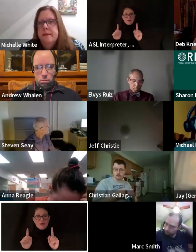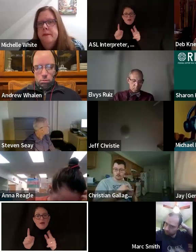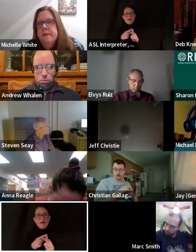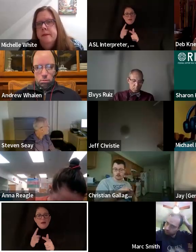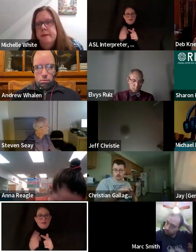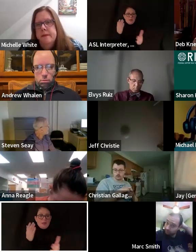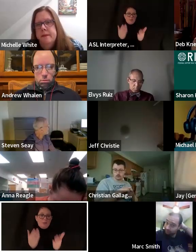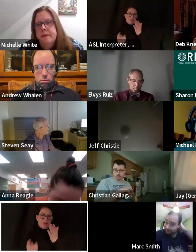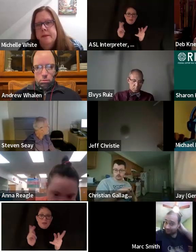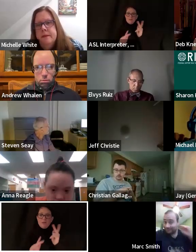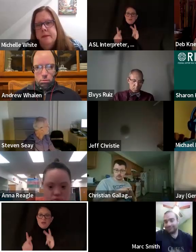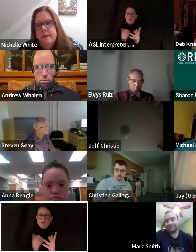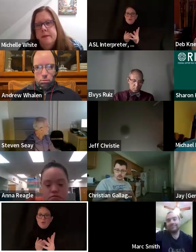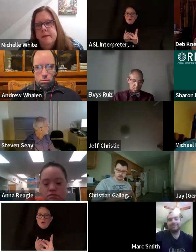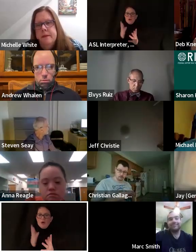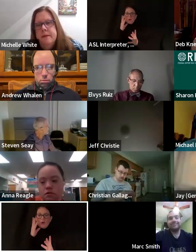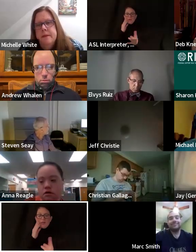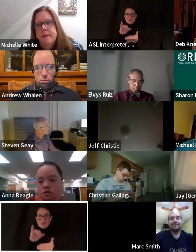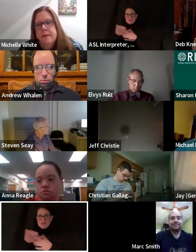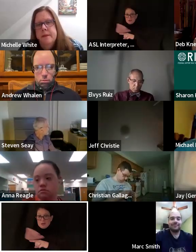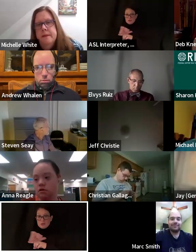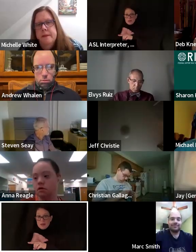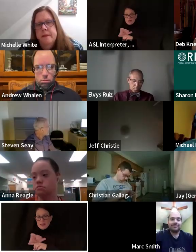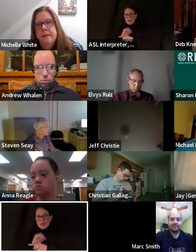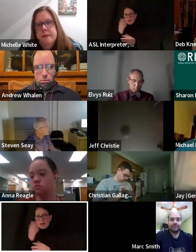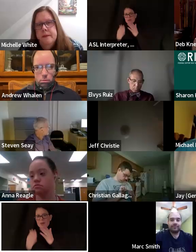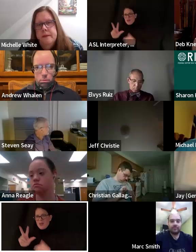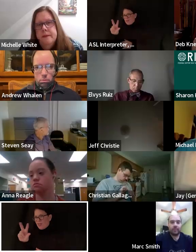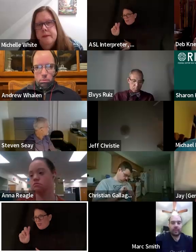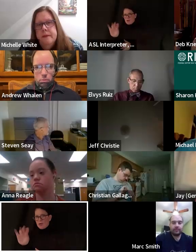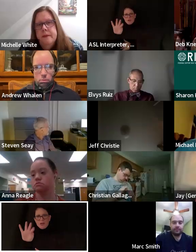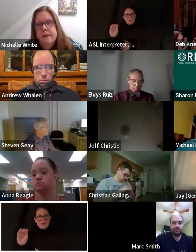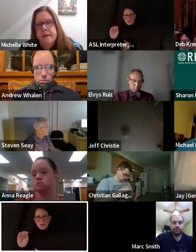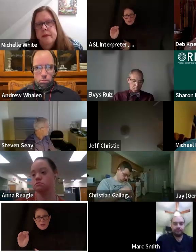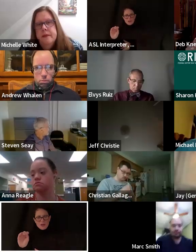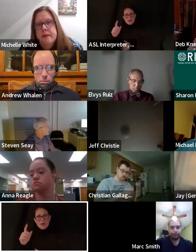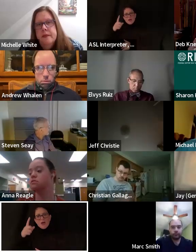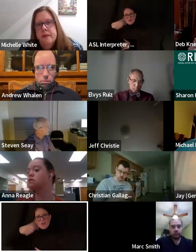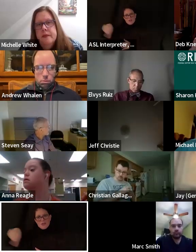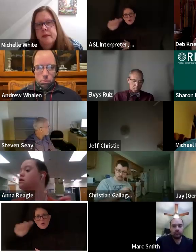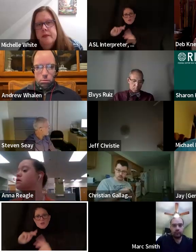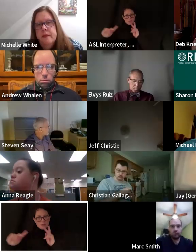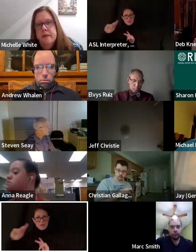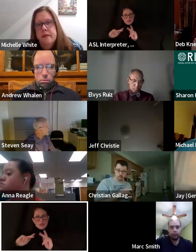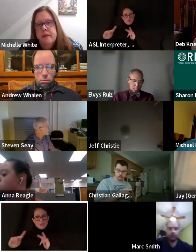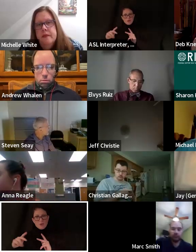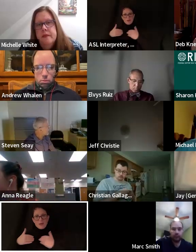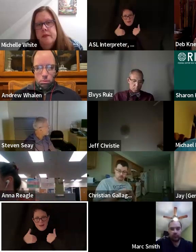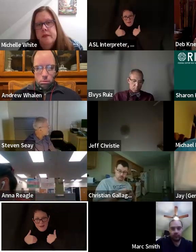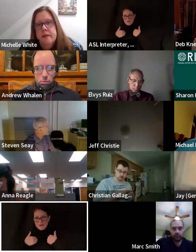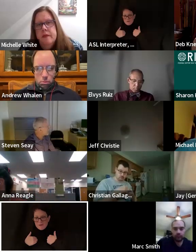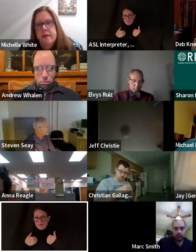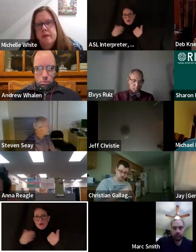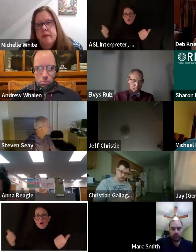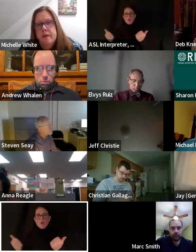that people who went through that training with us, because we had like, I don't know, like 30 or 40, when those people, when we have that,